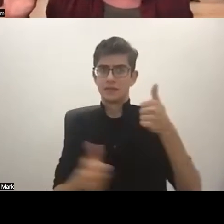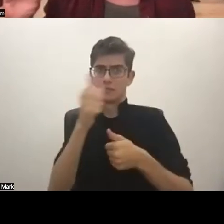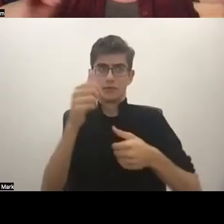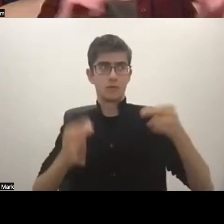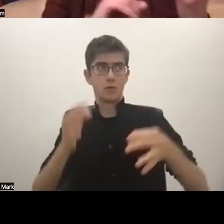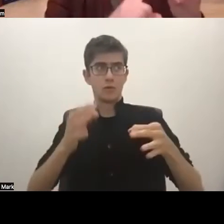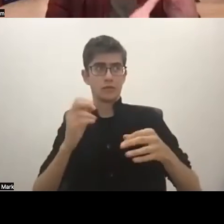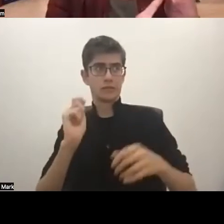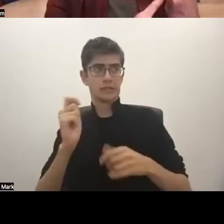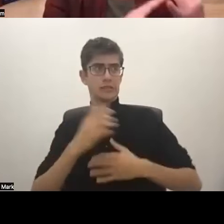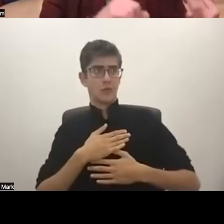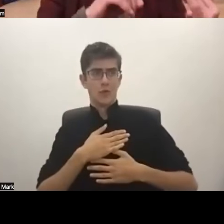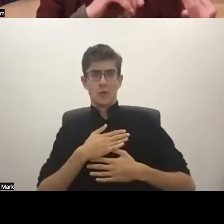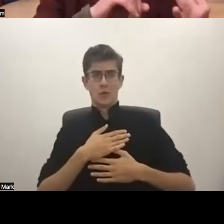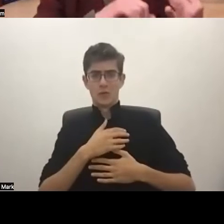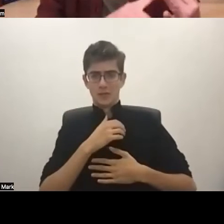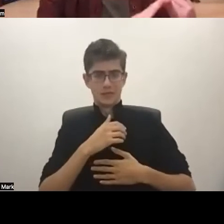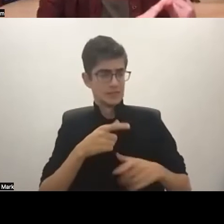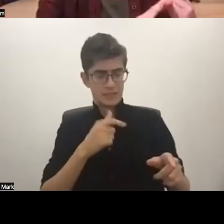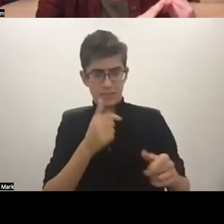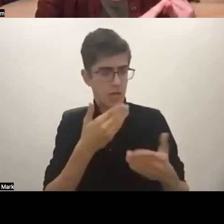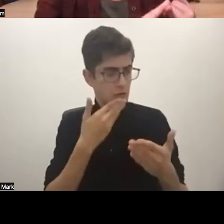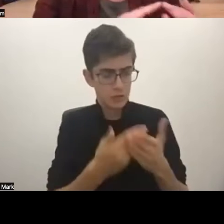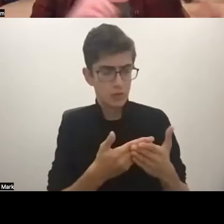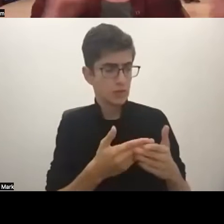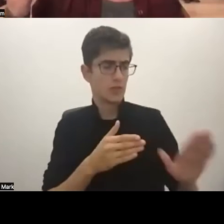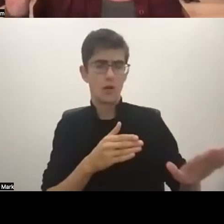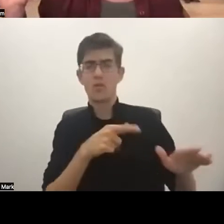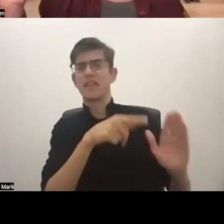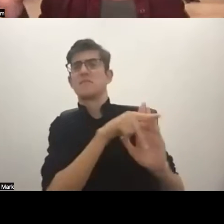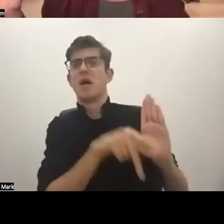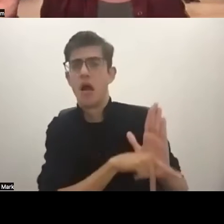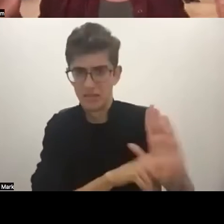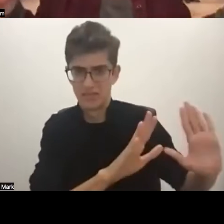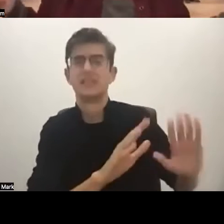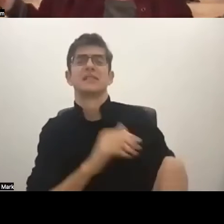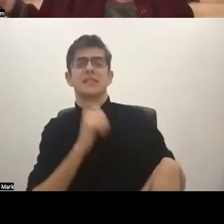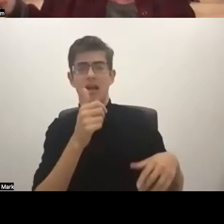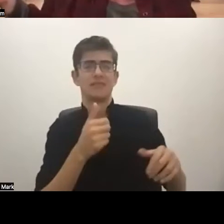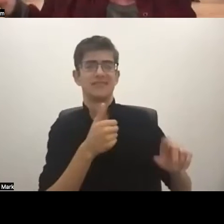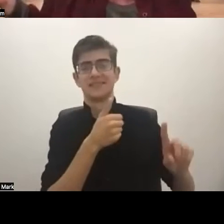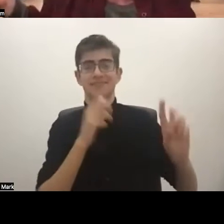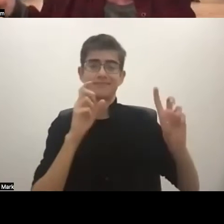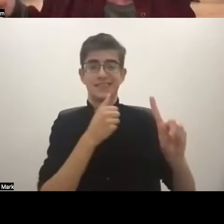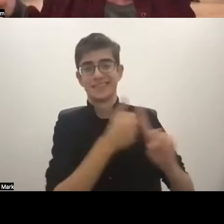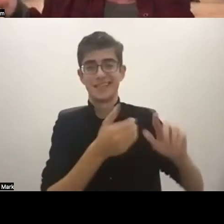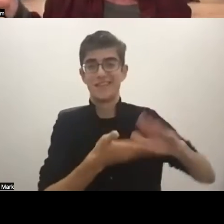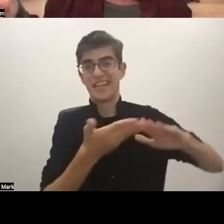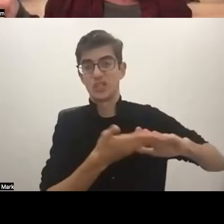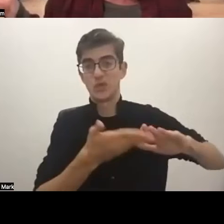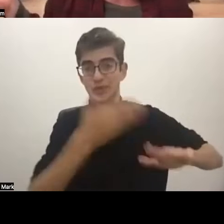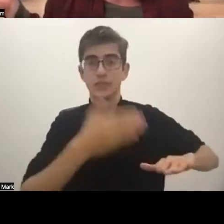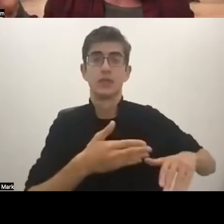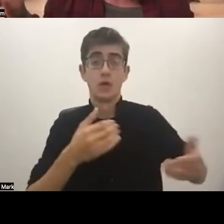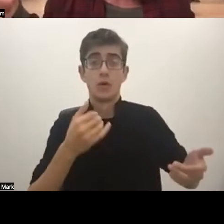the justices said, this is not self-executing, this is just a statement of policy. And in the legal world, policy is good advice, and you